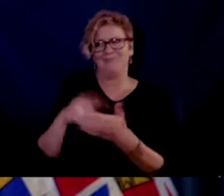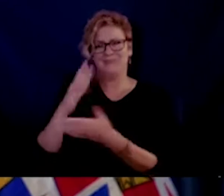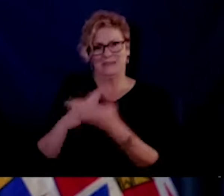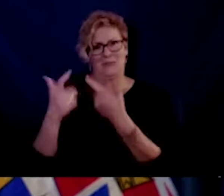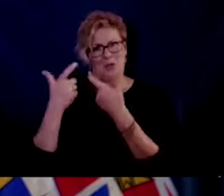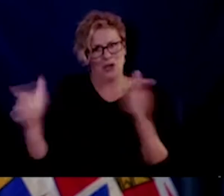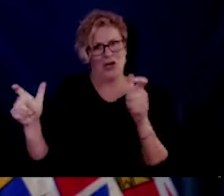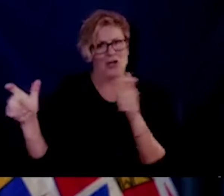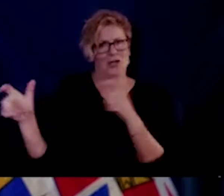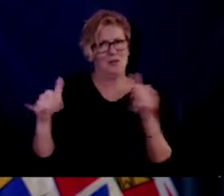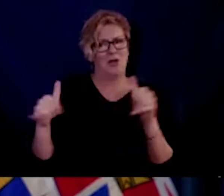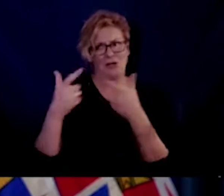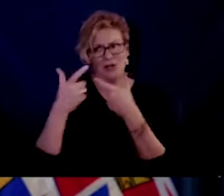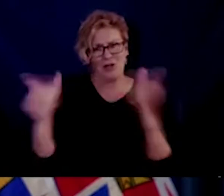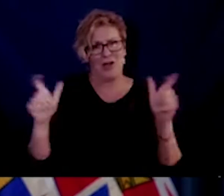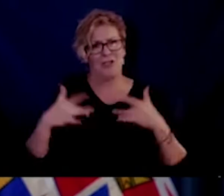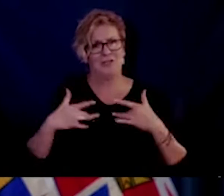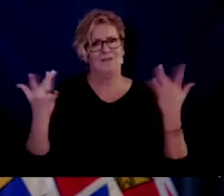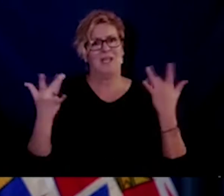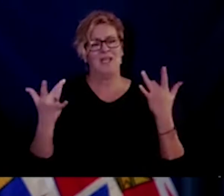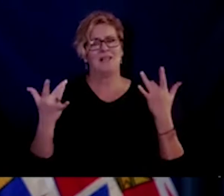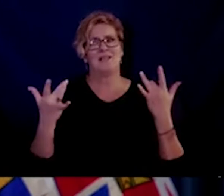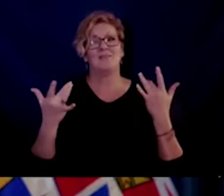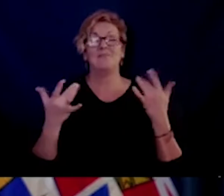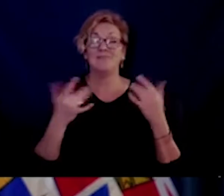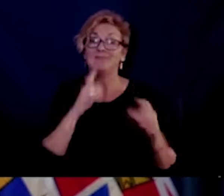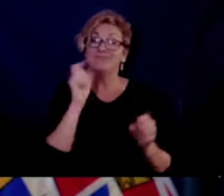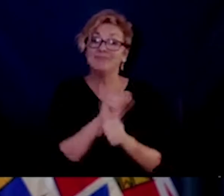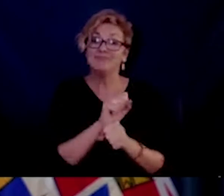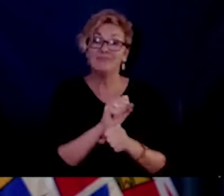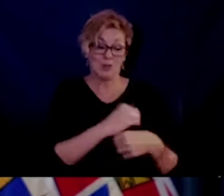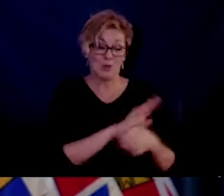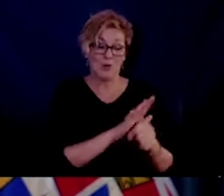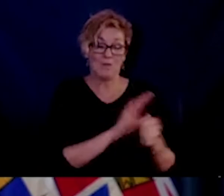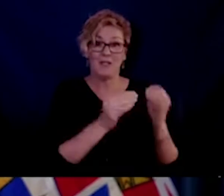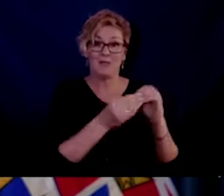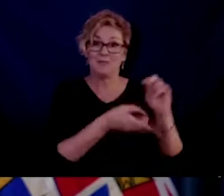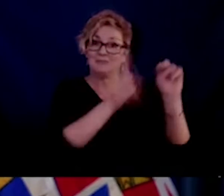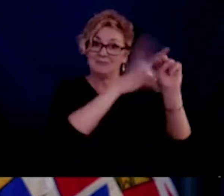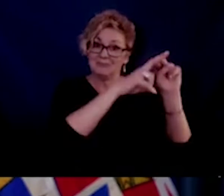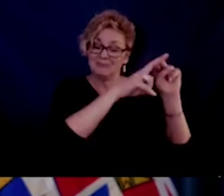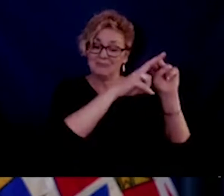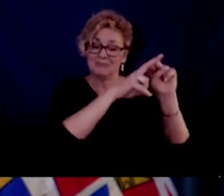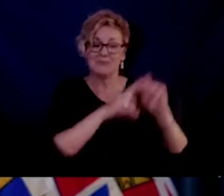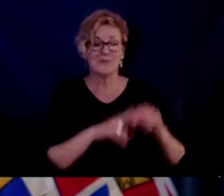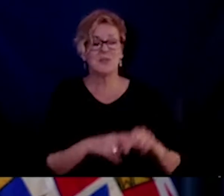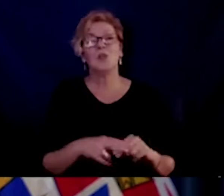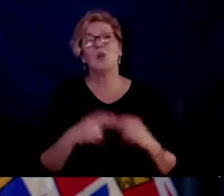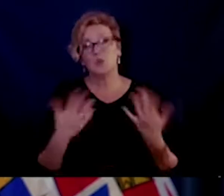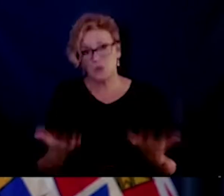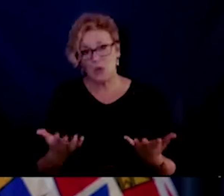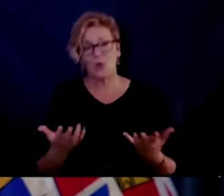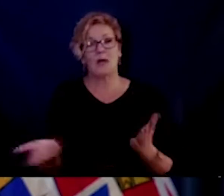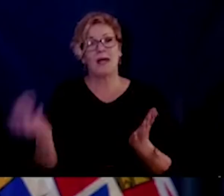the measures that we're stepping up around enforcement and monitoring and proactive inspections in businesses